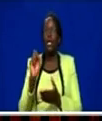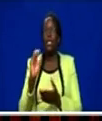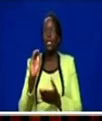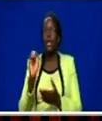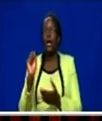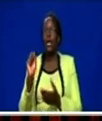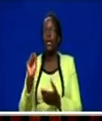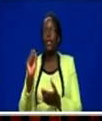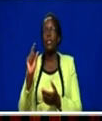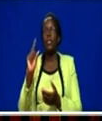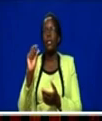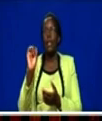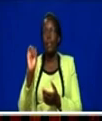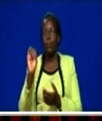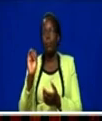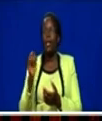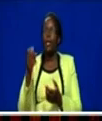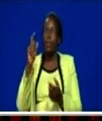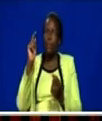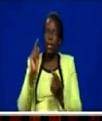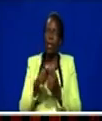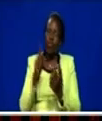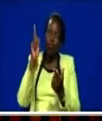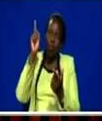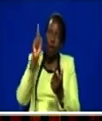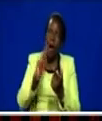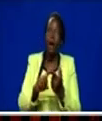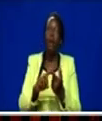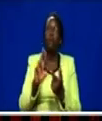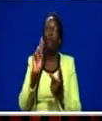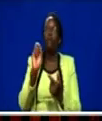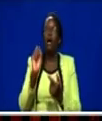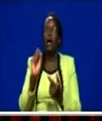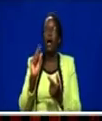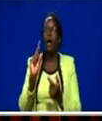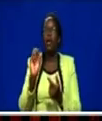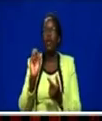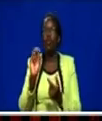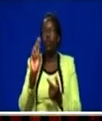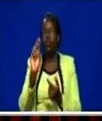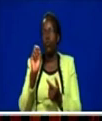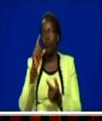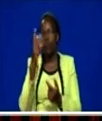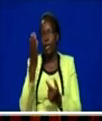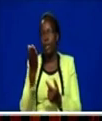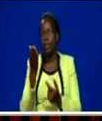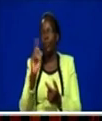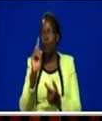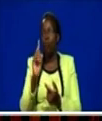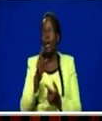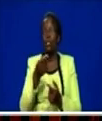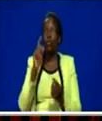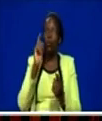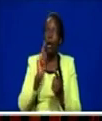be, then you add value to it. Once you are adding the value, that value should actually